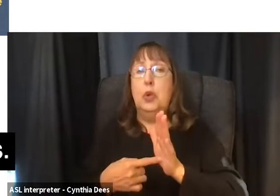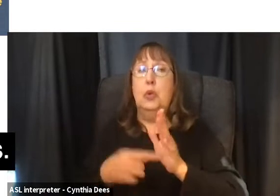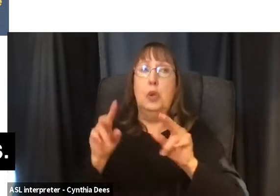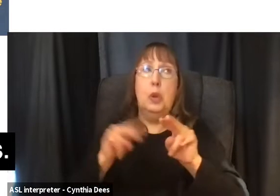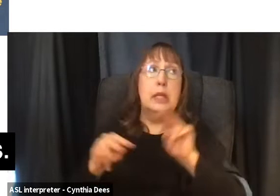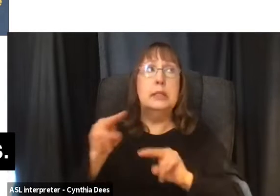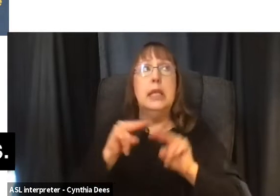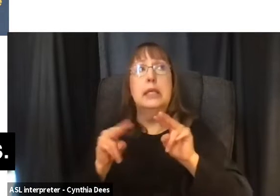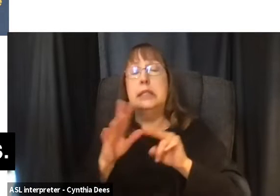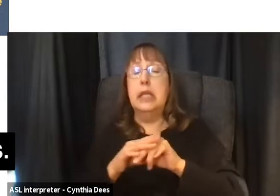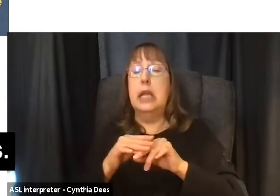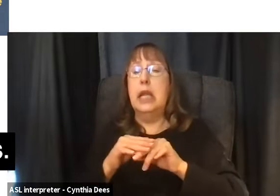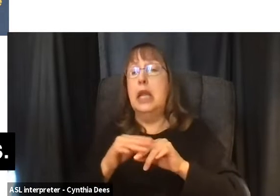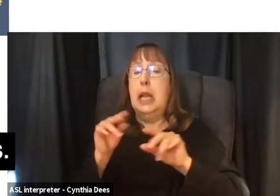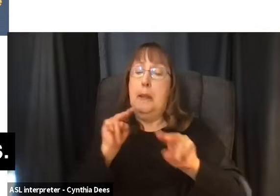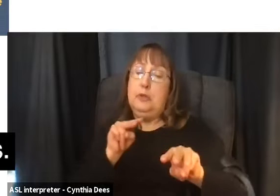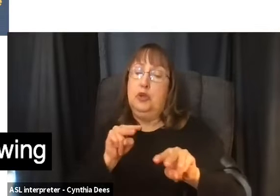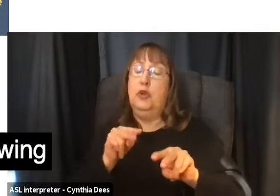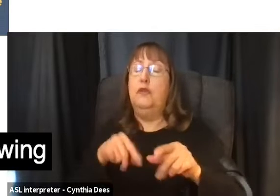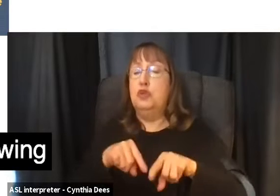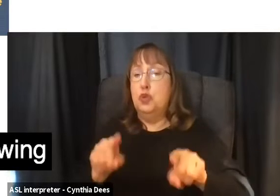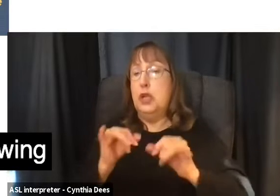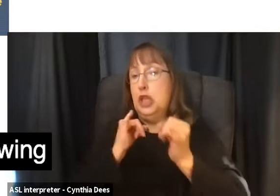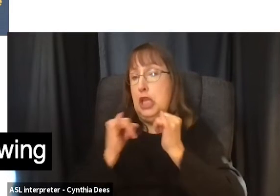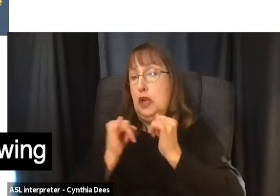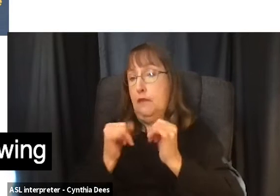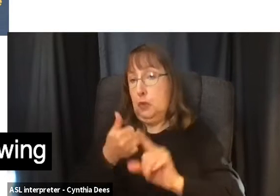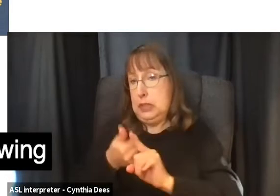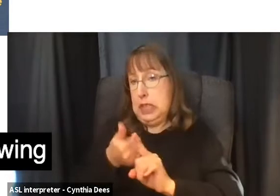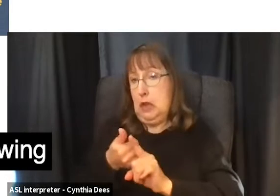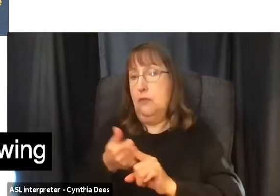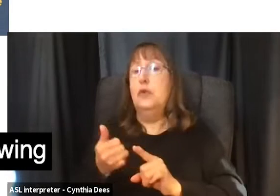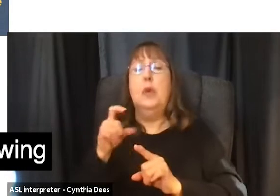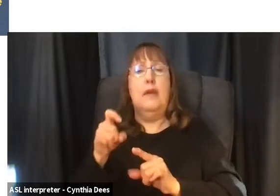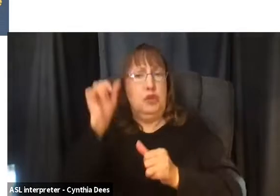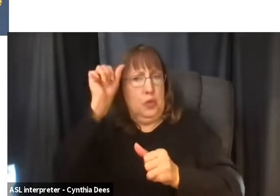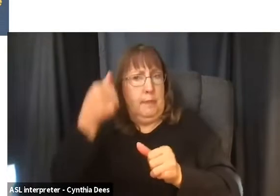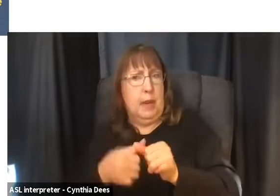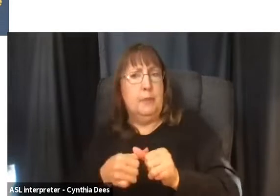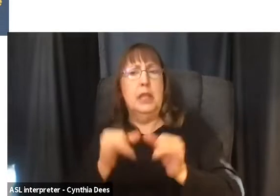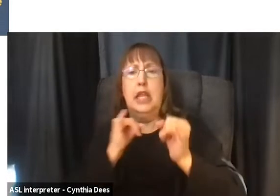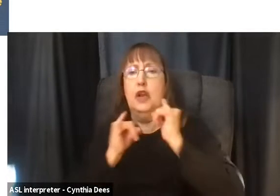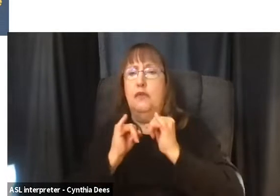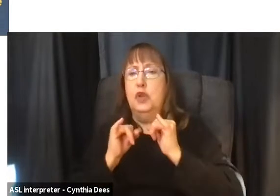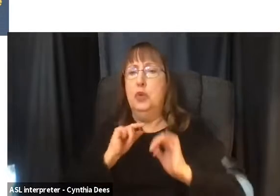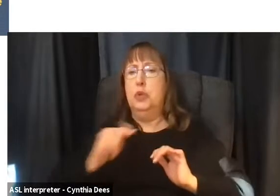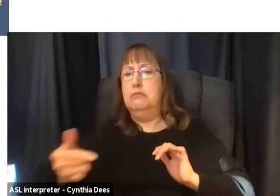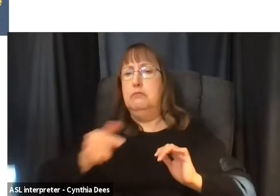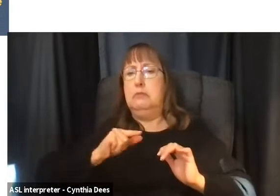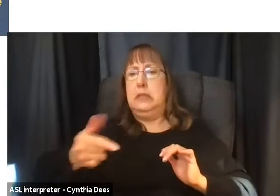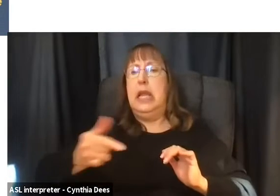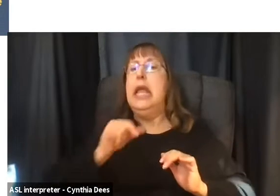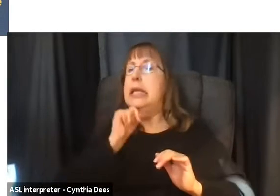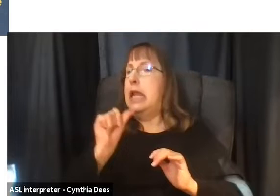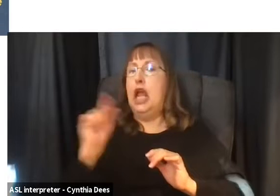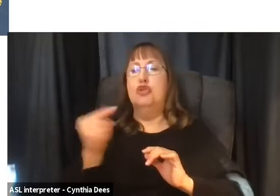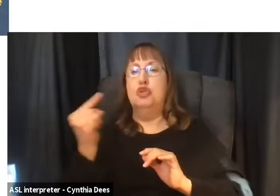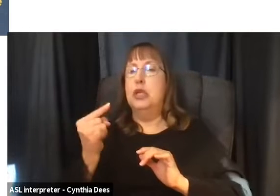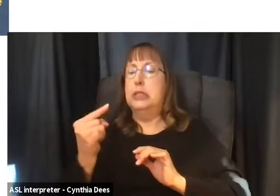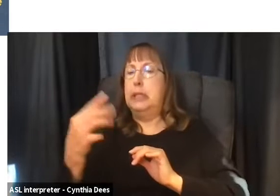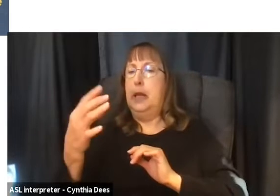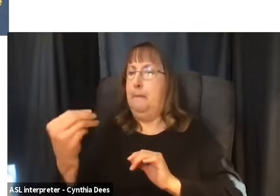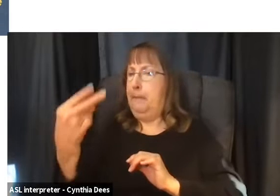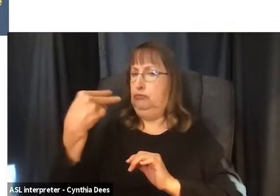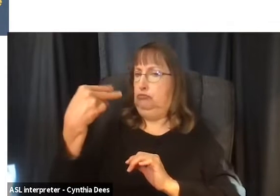observing during the actual interview process. So we have to remember that interviewing is a two-way street. It's not just the company seeing that